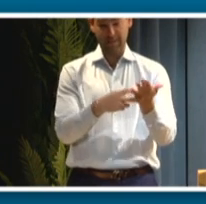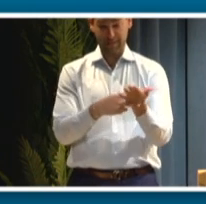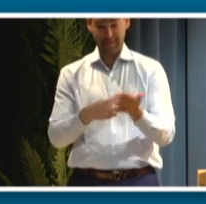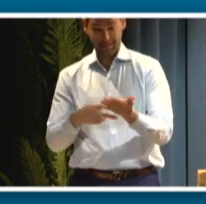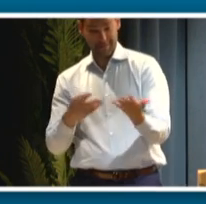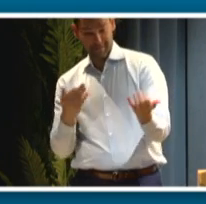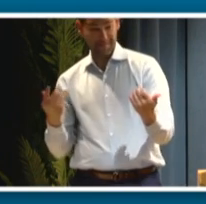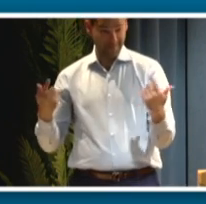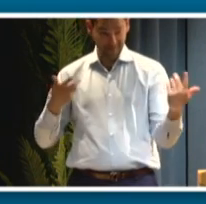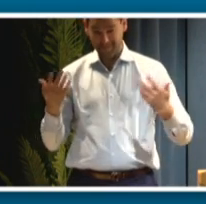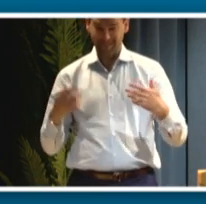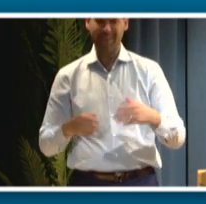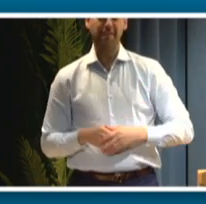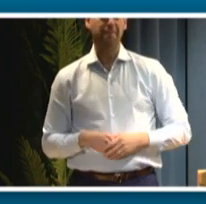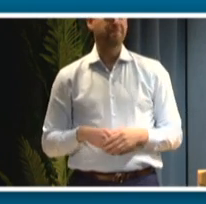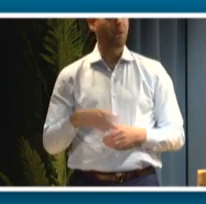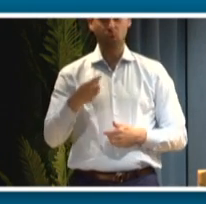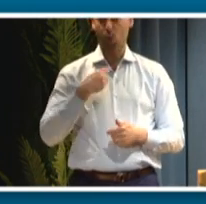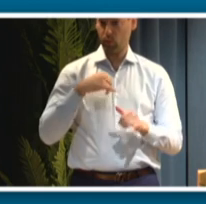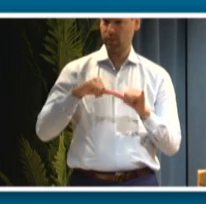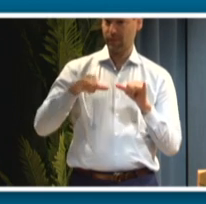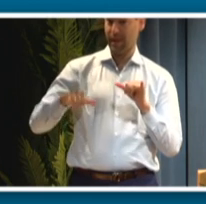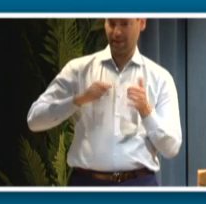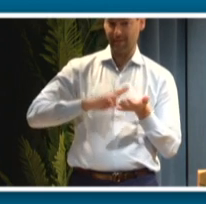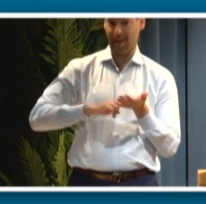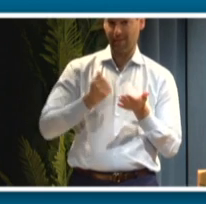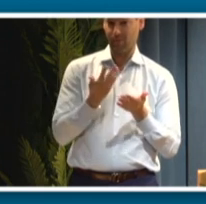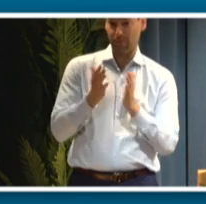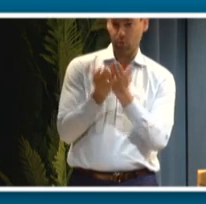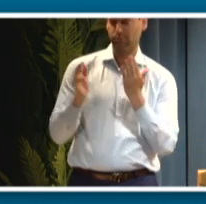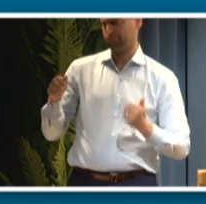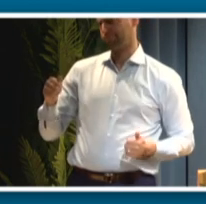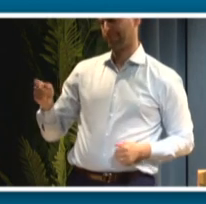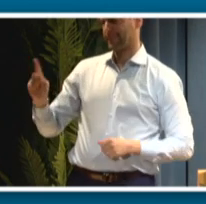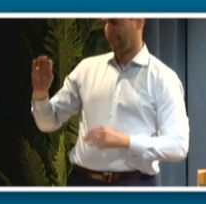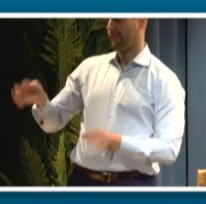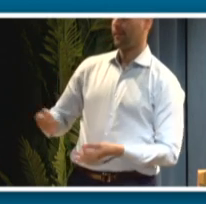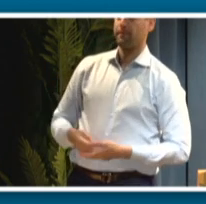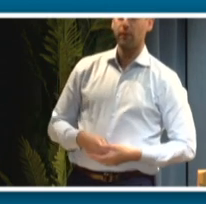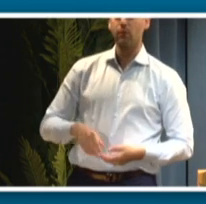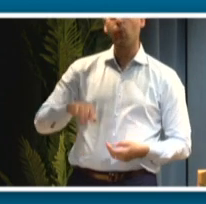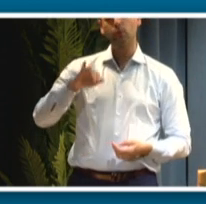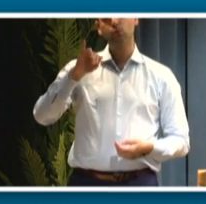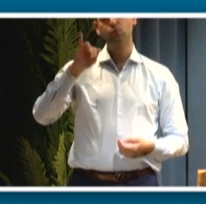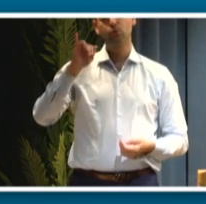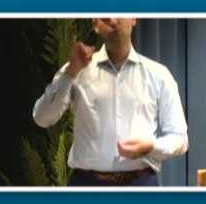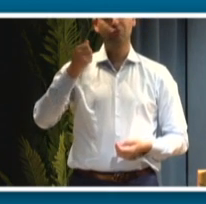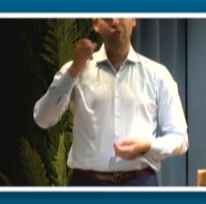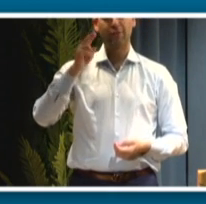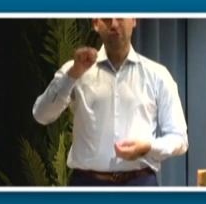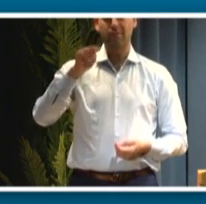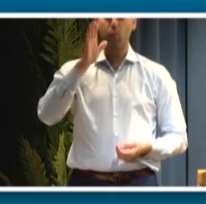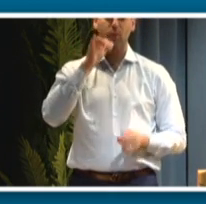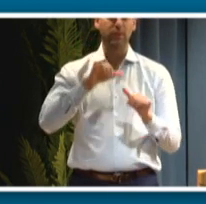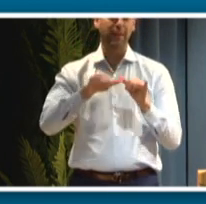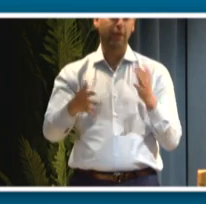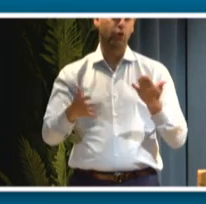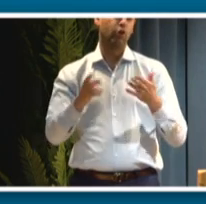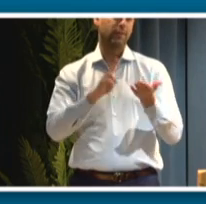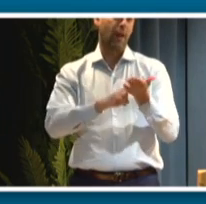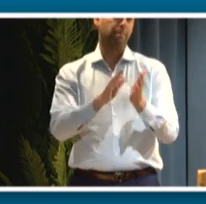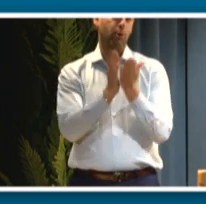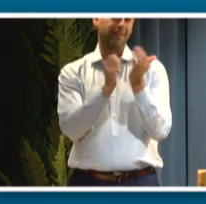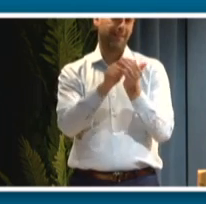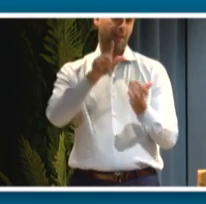So, will you stick around and sign a couple books for us? I got you, for sure. Okay. So, Jason's going to stick around, sign a couple books, so it'll be right out in the